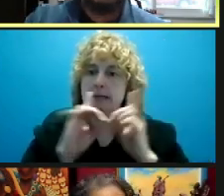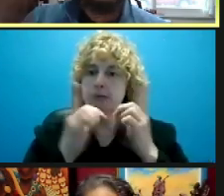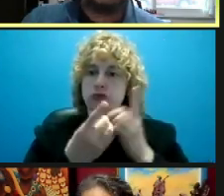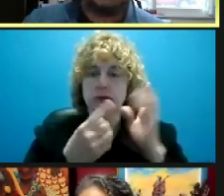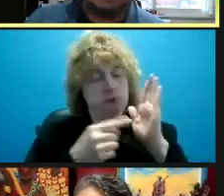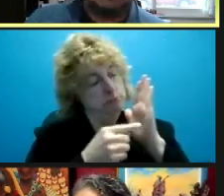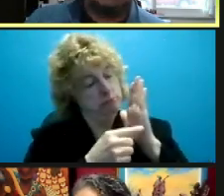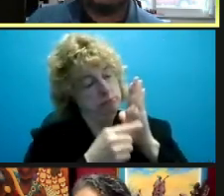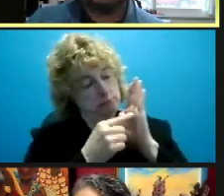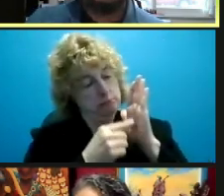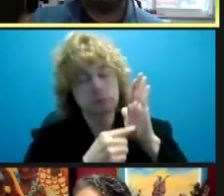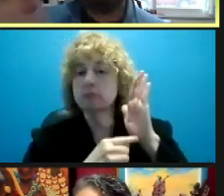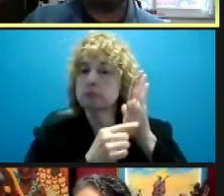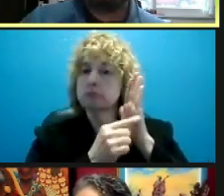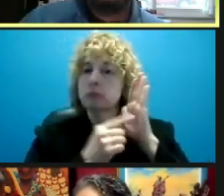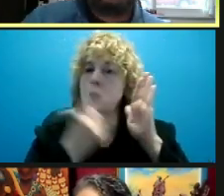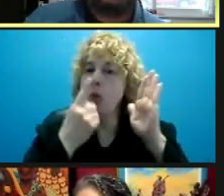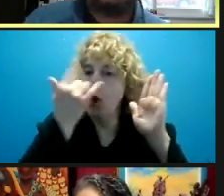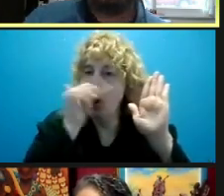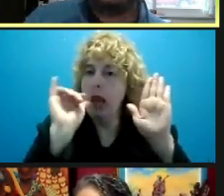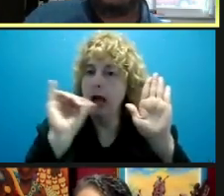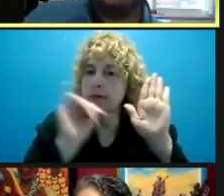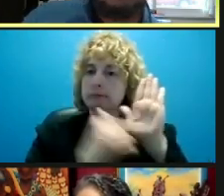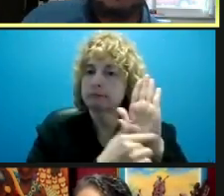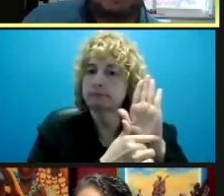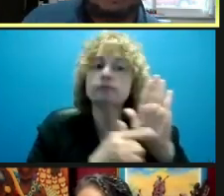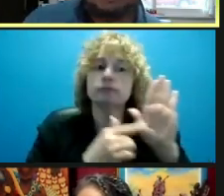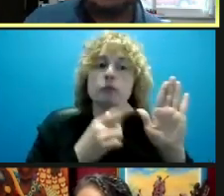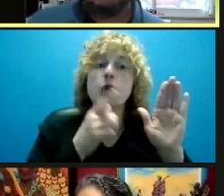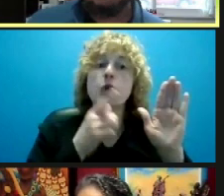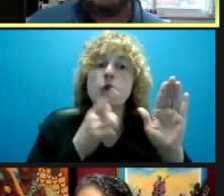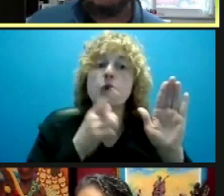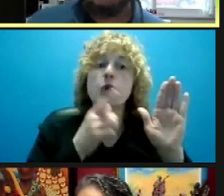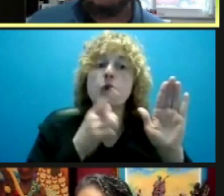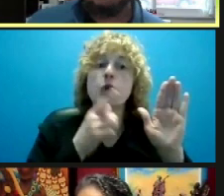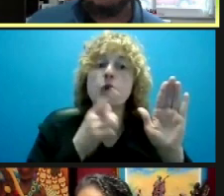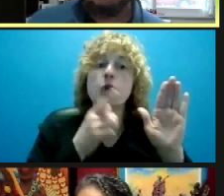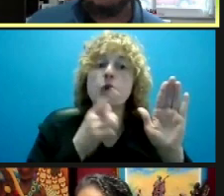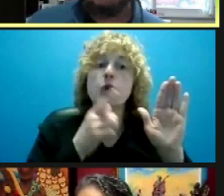come and you can say things. If you have a preacher, maybe the preacher can come.